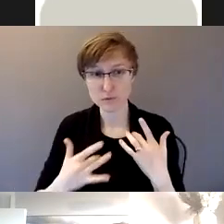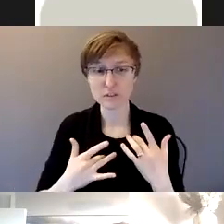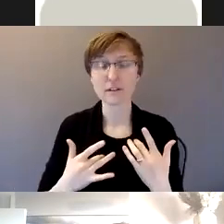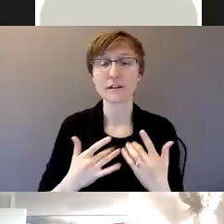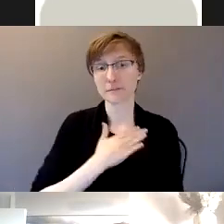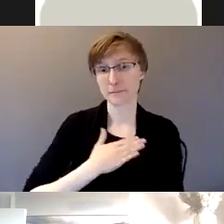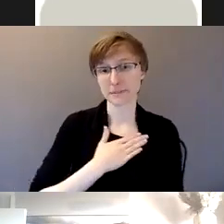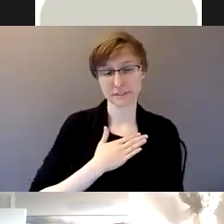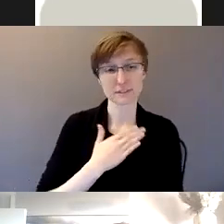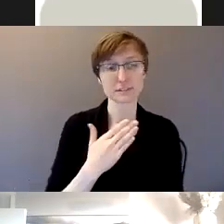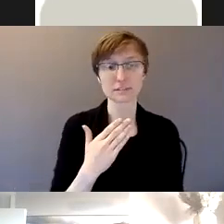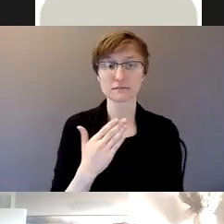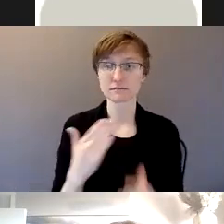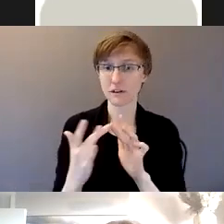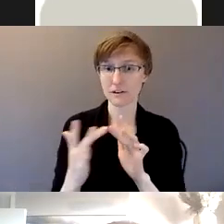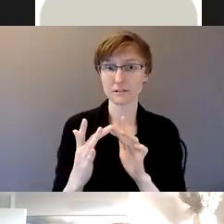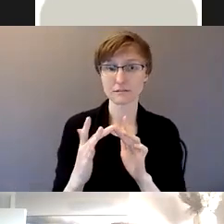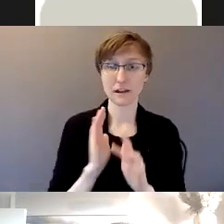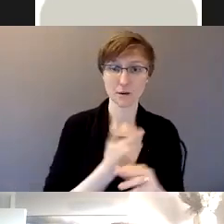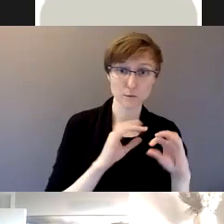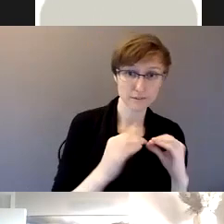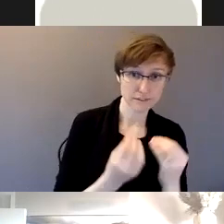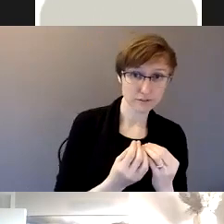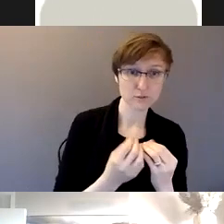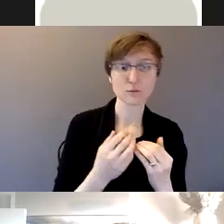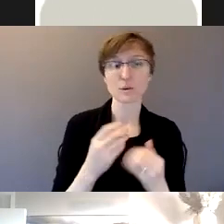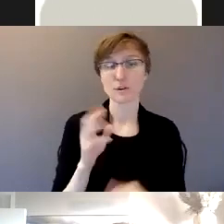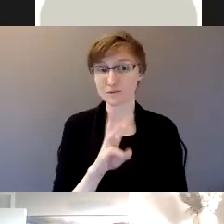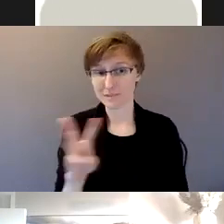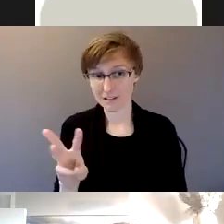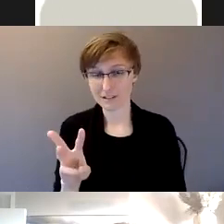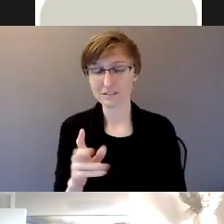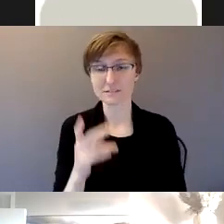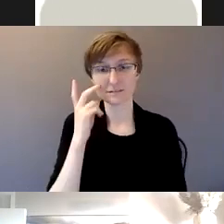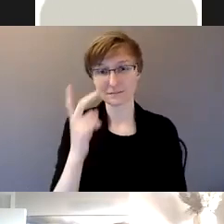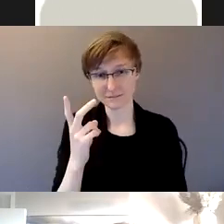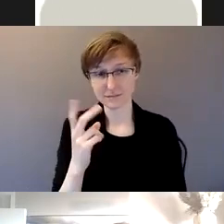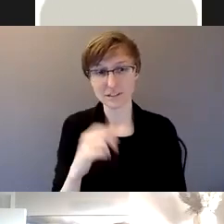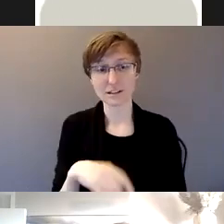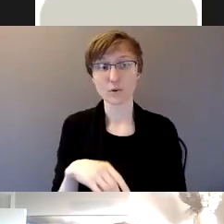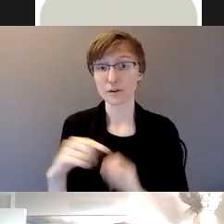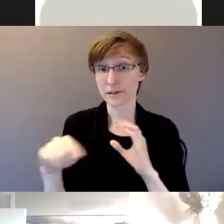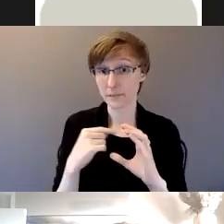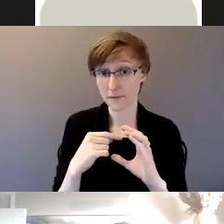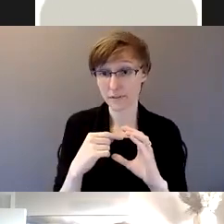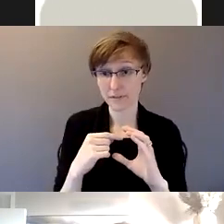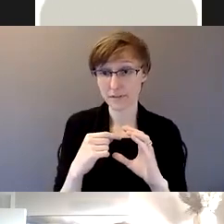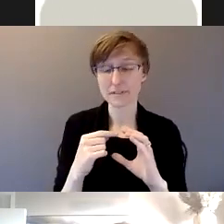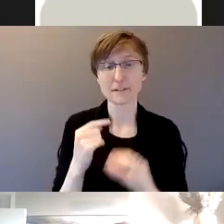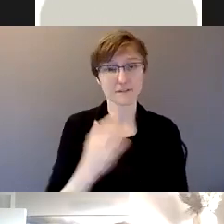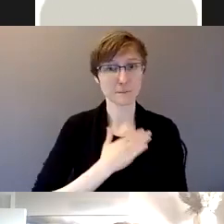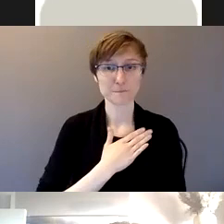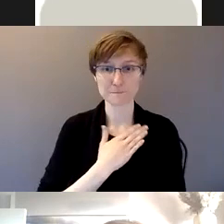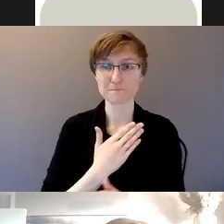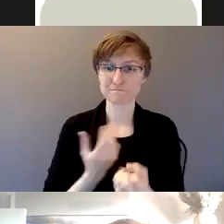out to our organization or through our website to the consultants, or email us, and we can be pleased to further